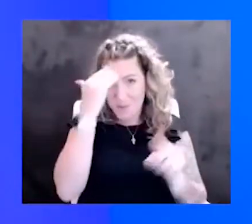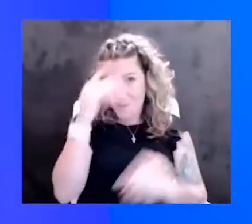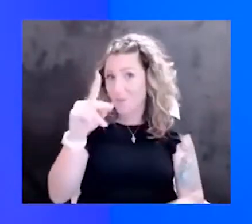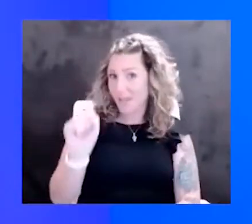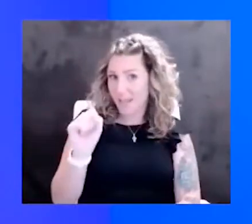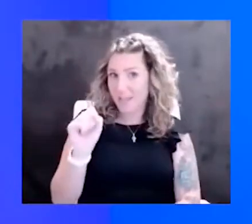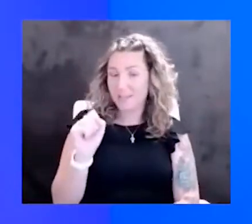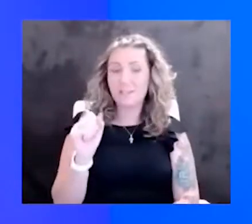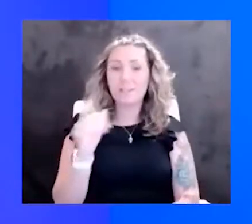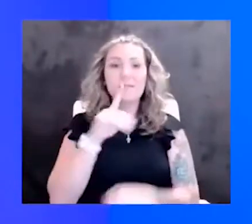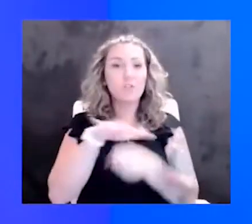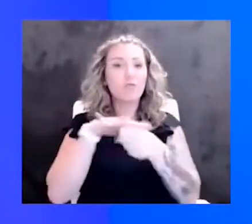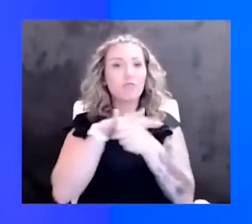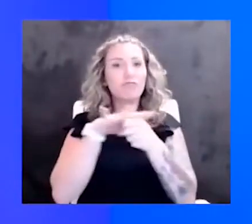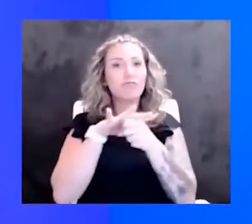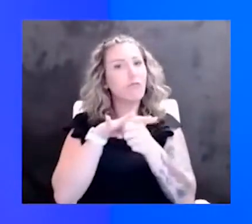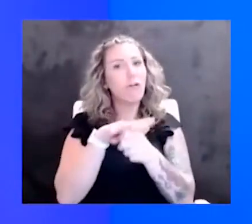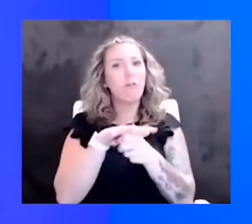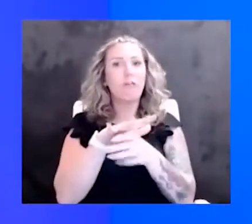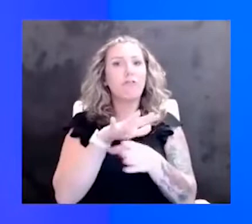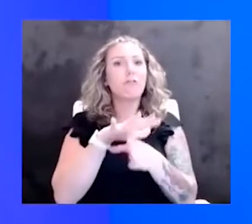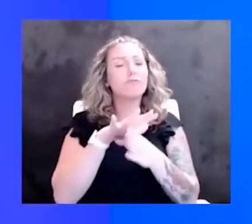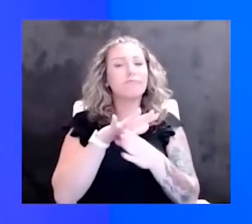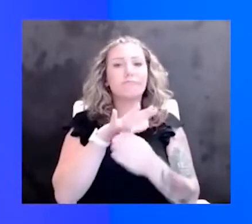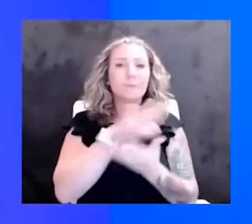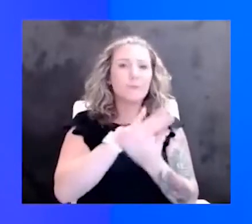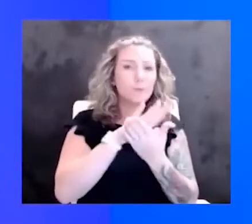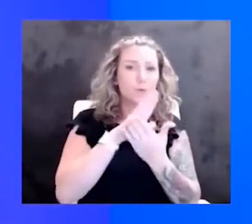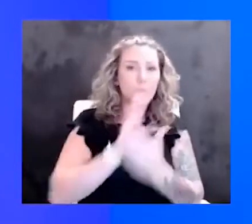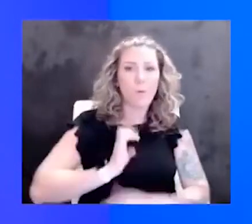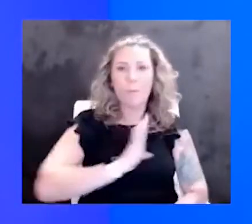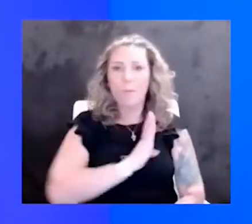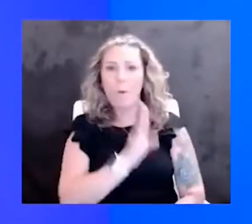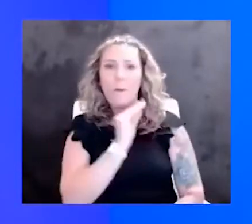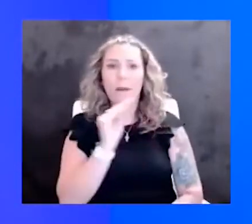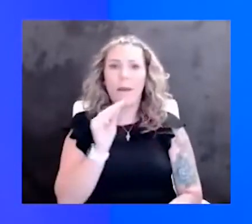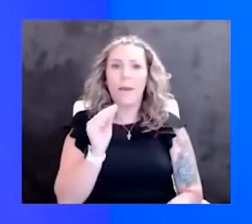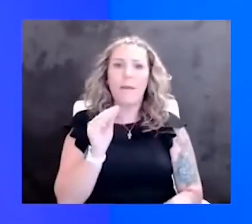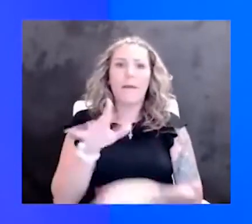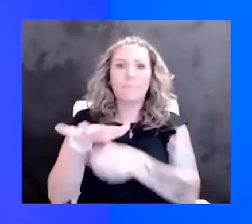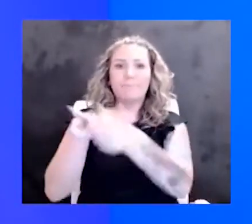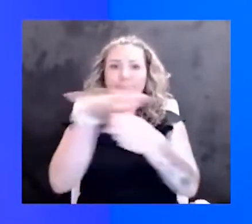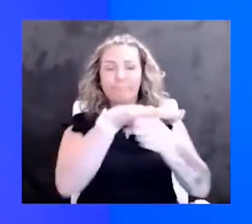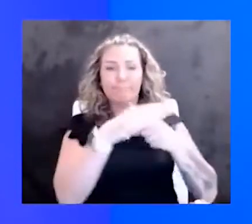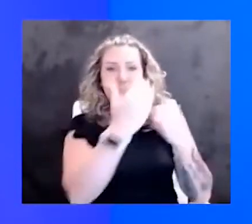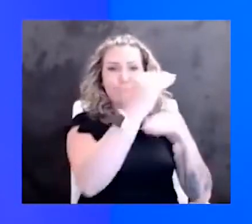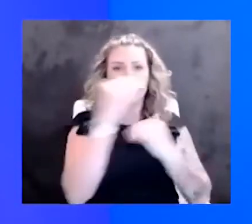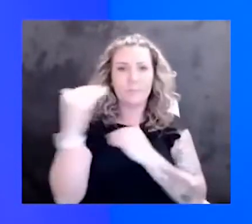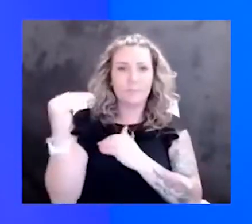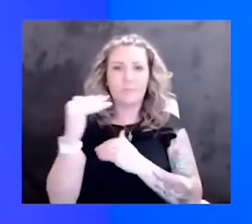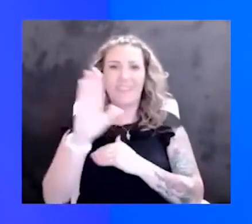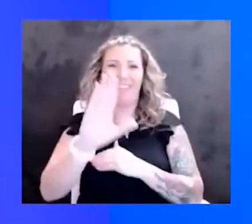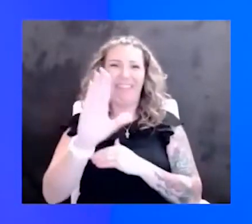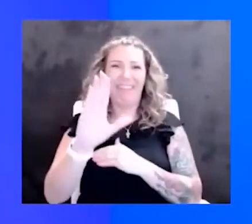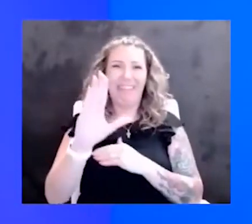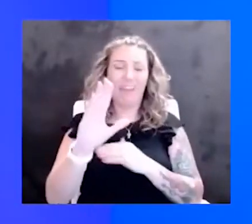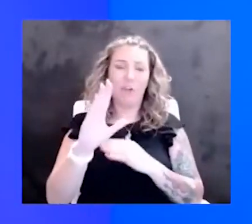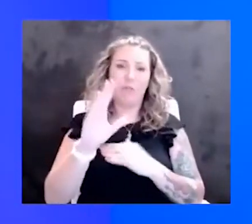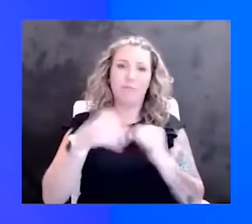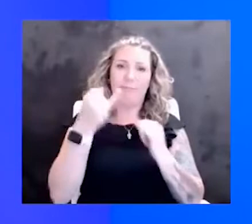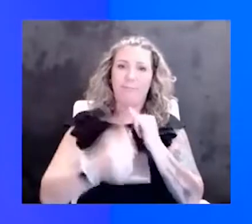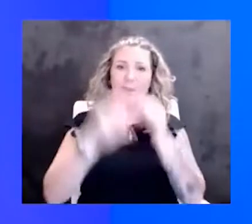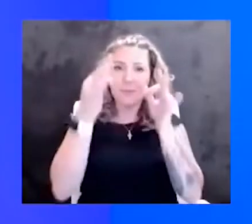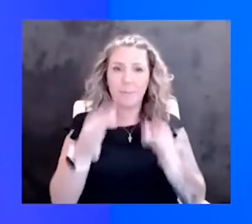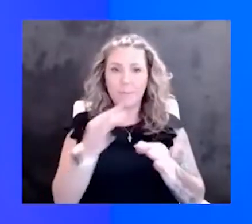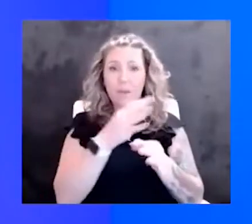local jurisdictions and the local school boards have the ultimate say in that. But our guidance will remain that unvaccinated persons should wear